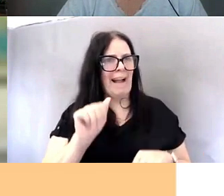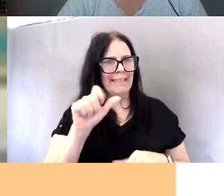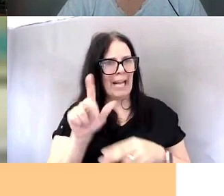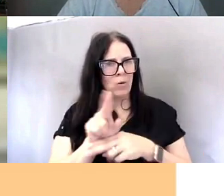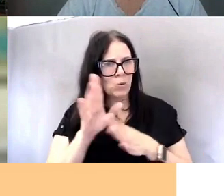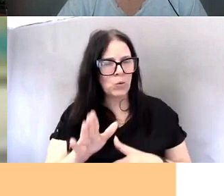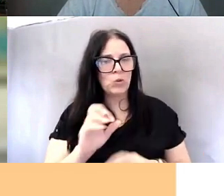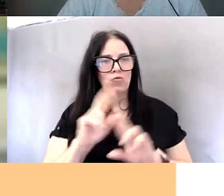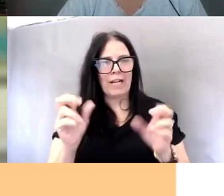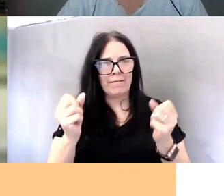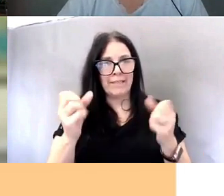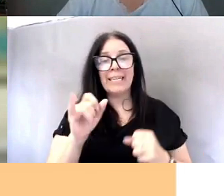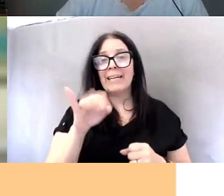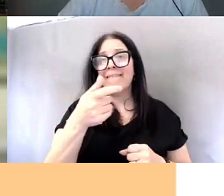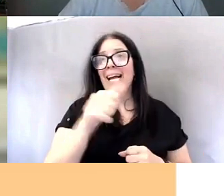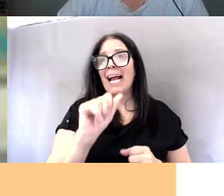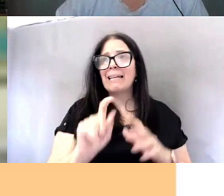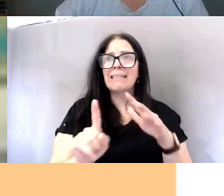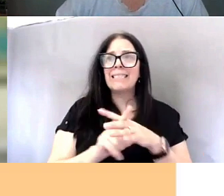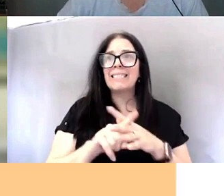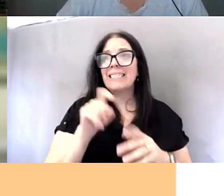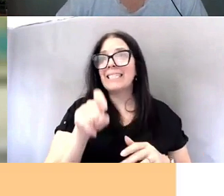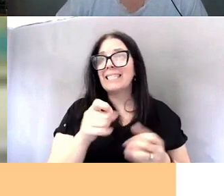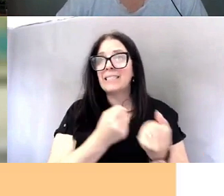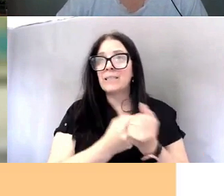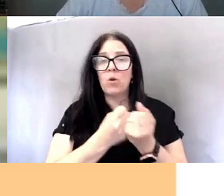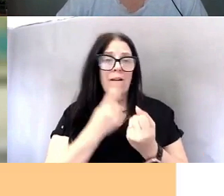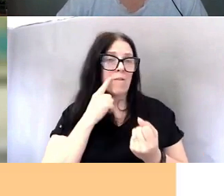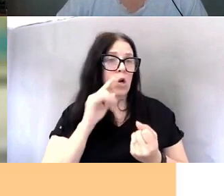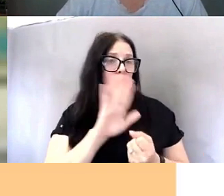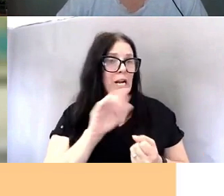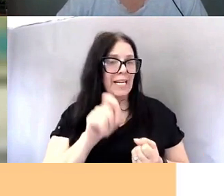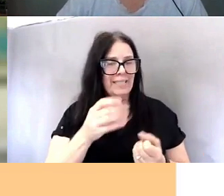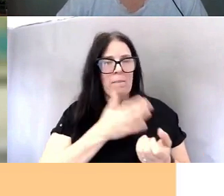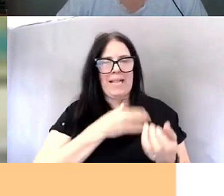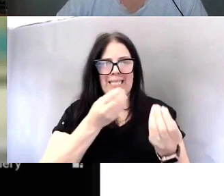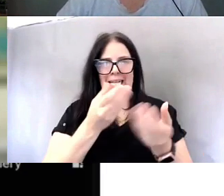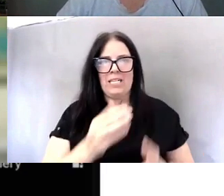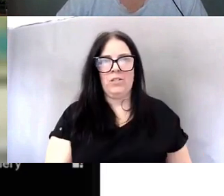Again, if there's anything else we can do to accommodate your needs, please let me know.